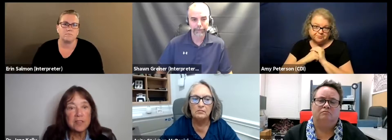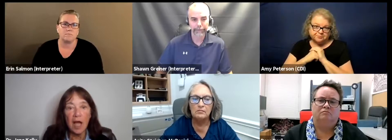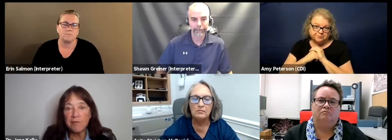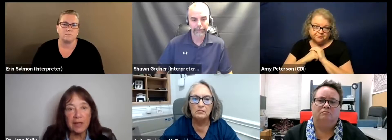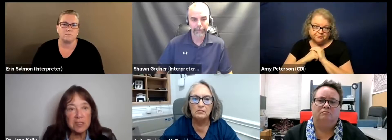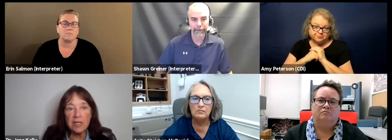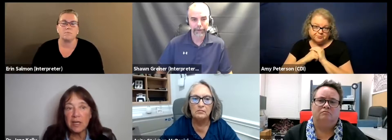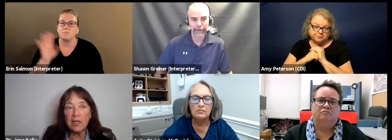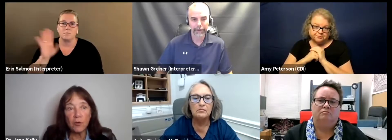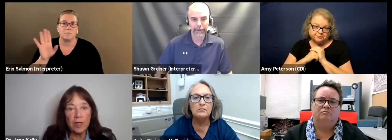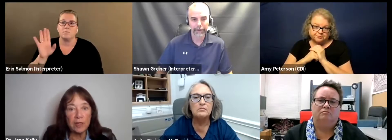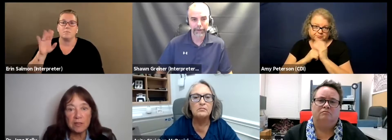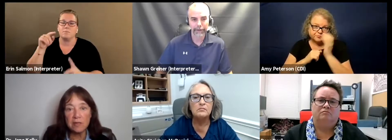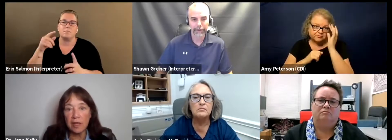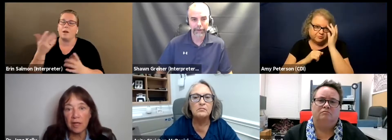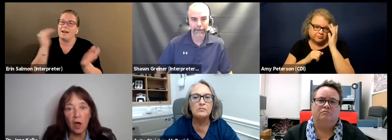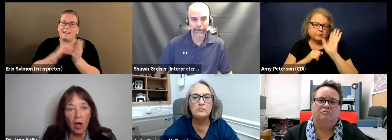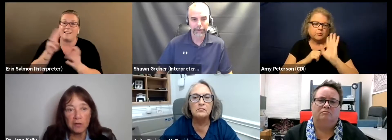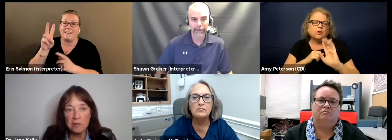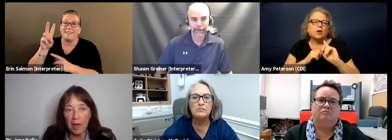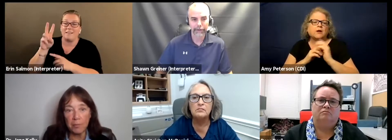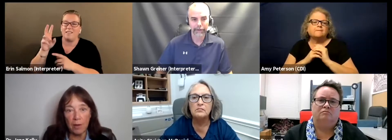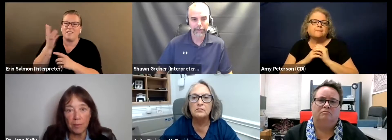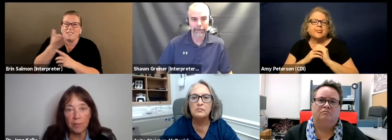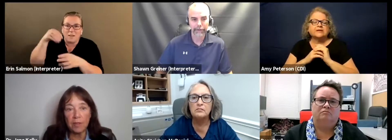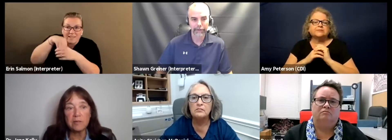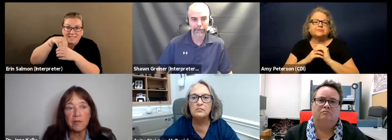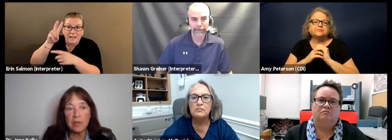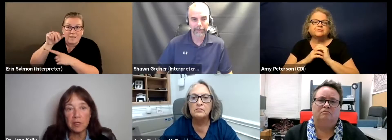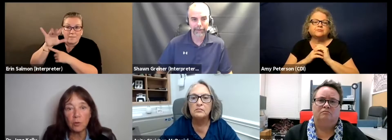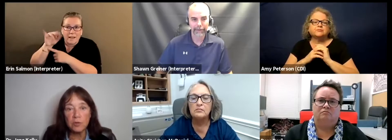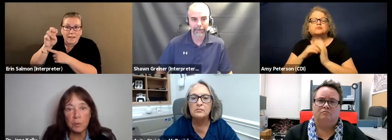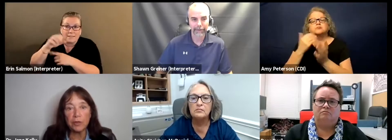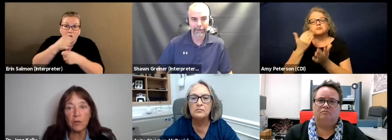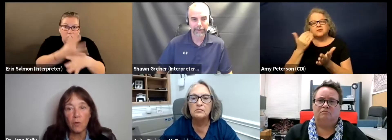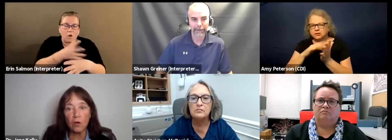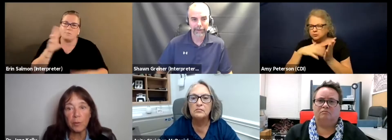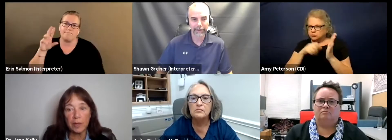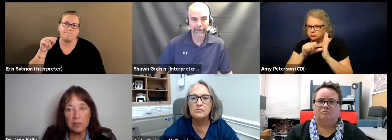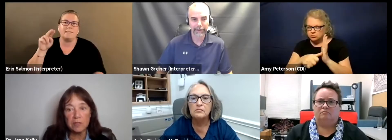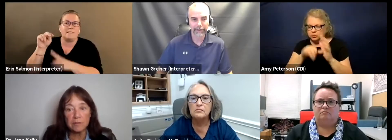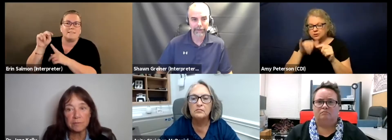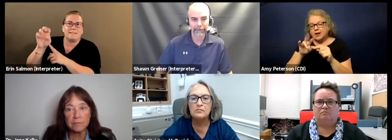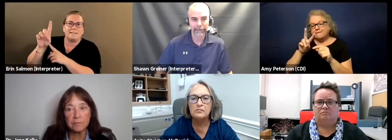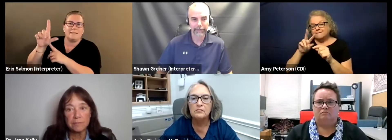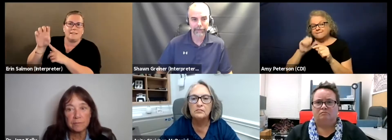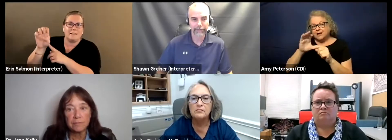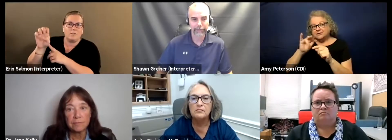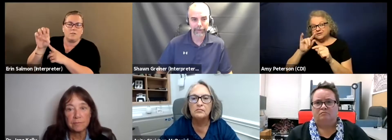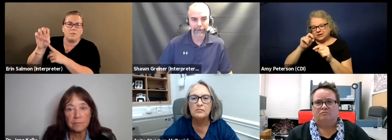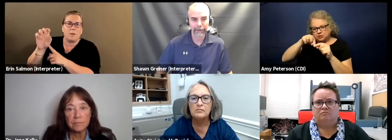It is not vaccine ingredients that can cause that problem. It's that the needle was put in the wrong place.